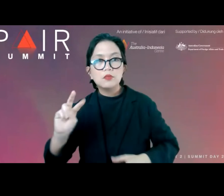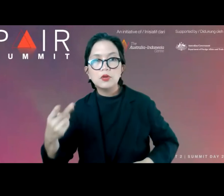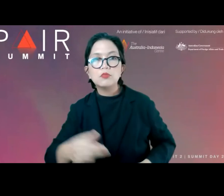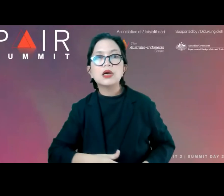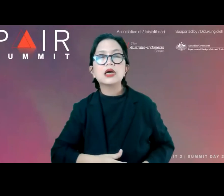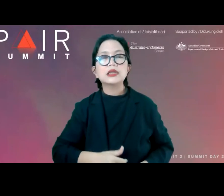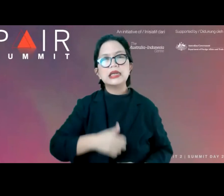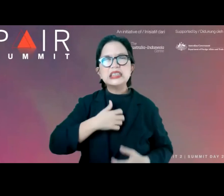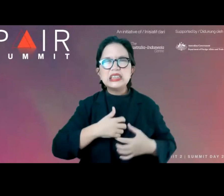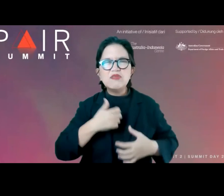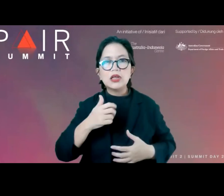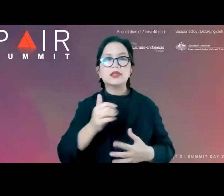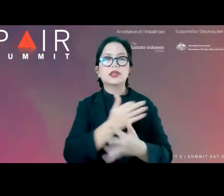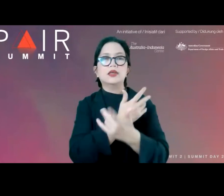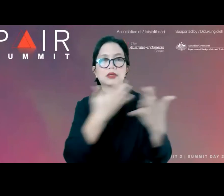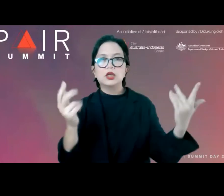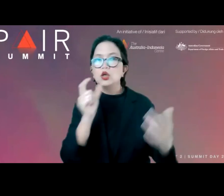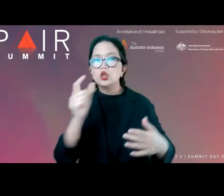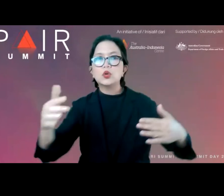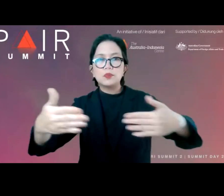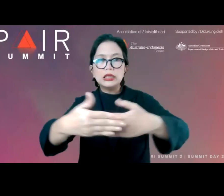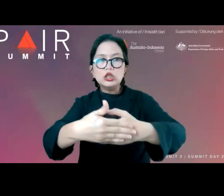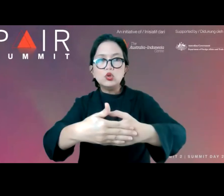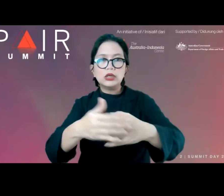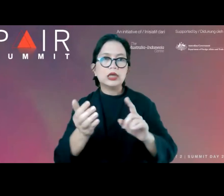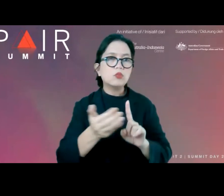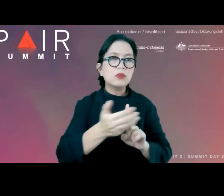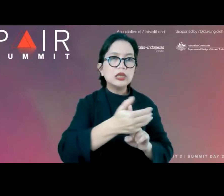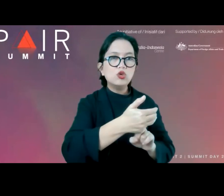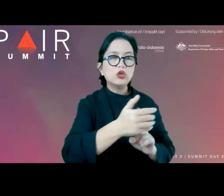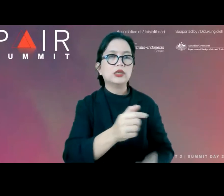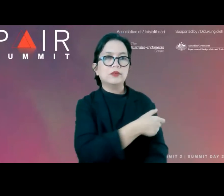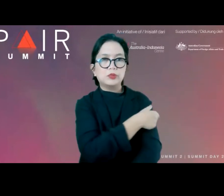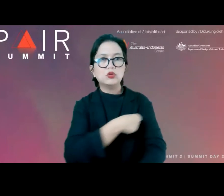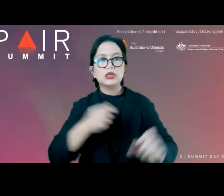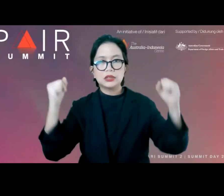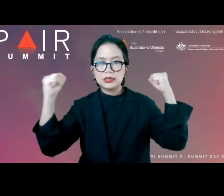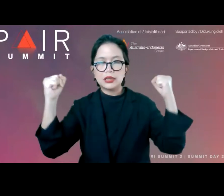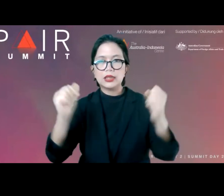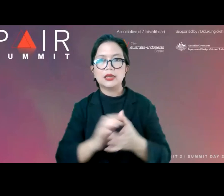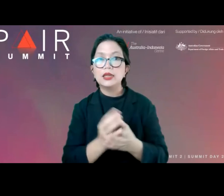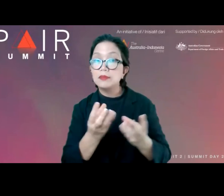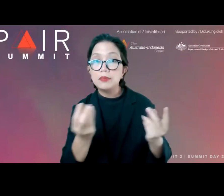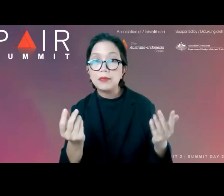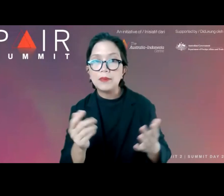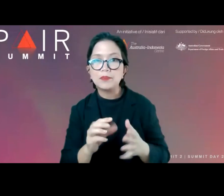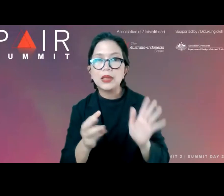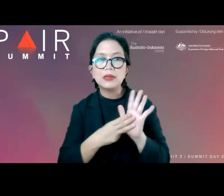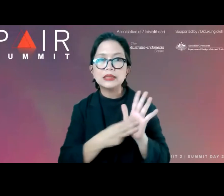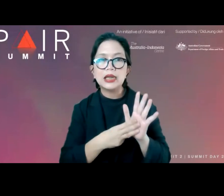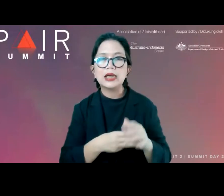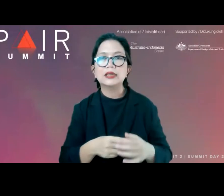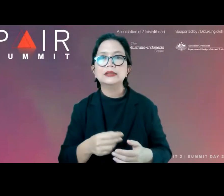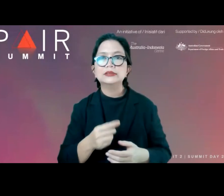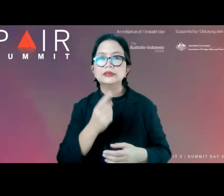workers, there are a number of factors that have been brought out. One of them is the whole issue of health literacy and education, which is important and